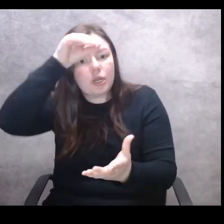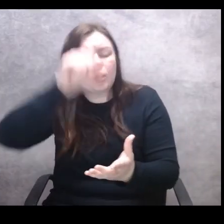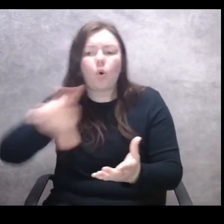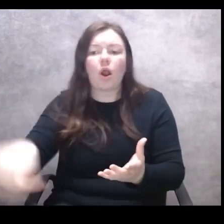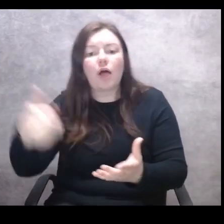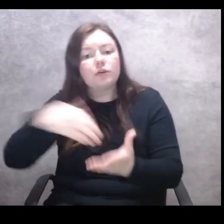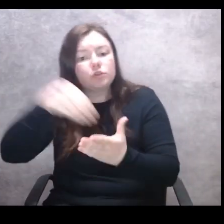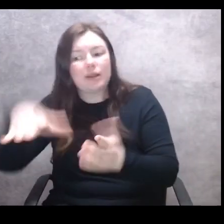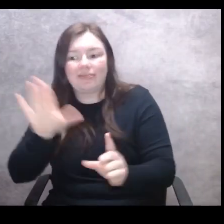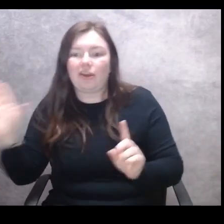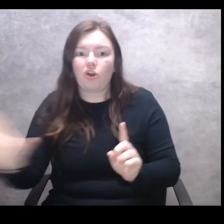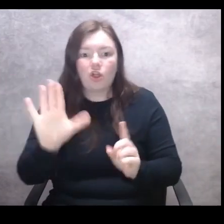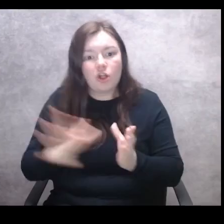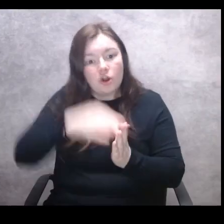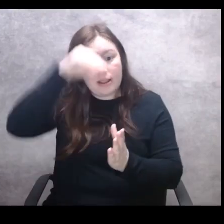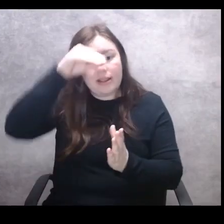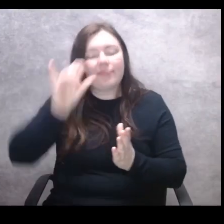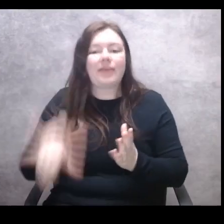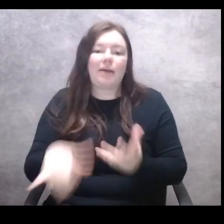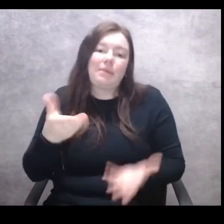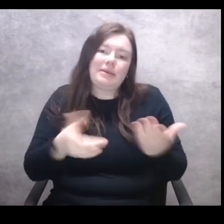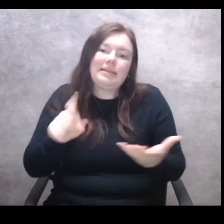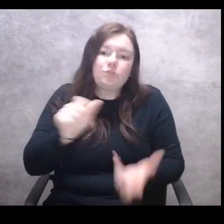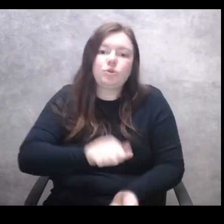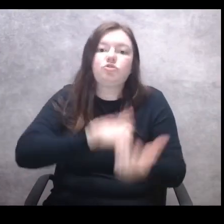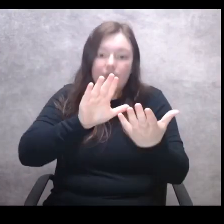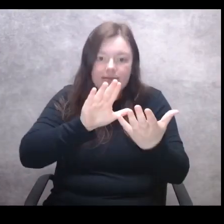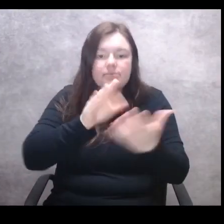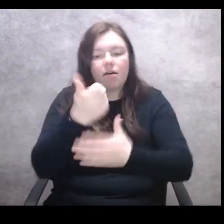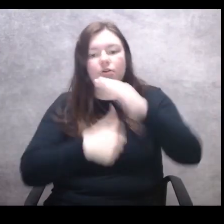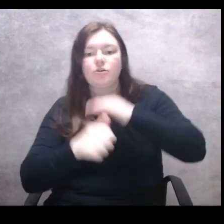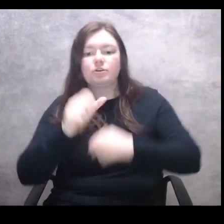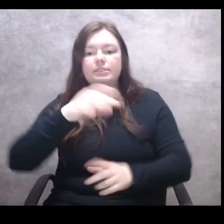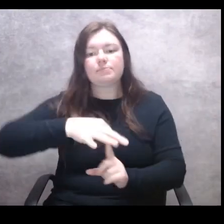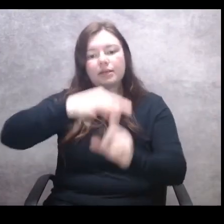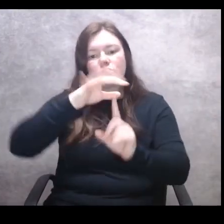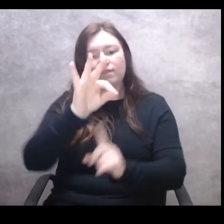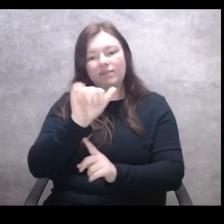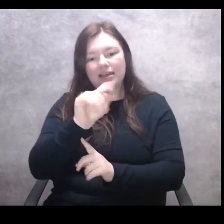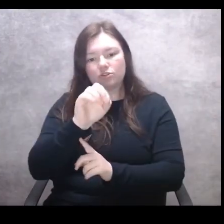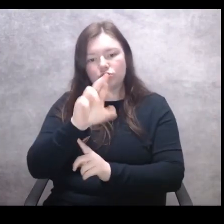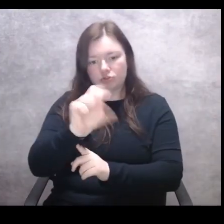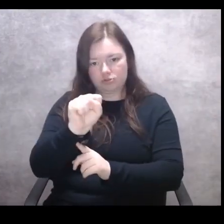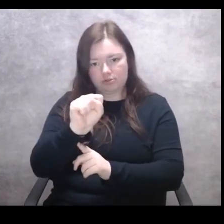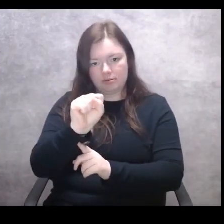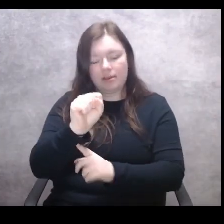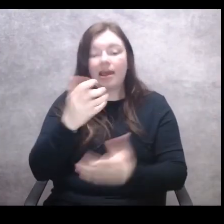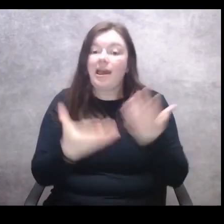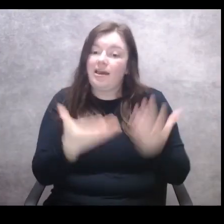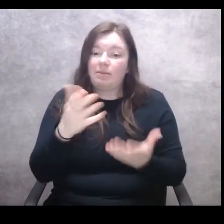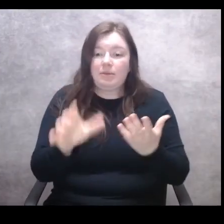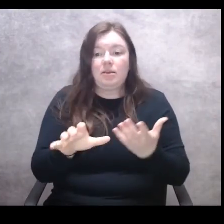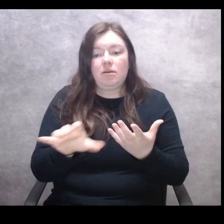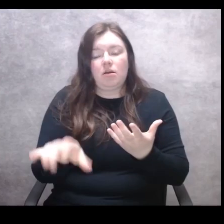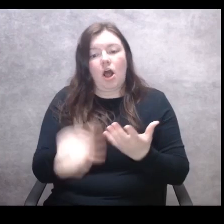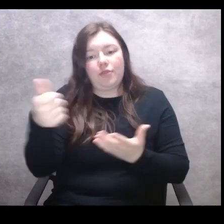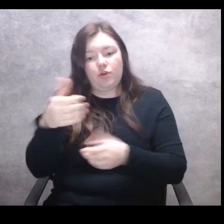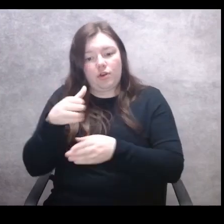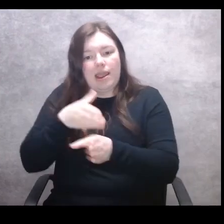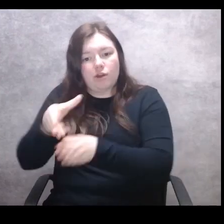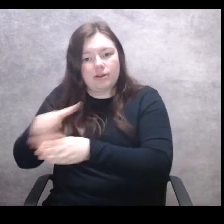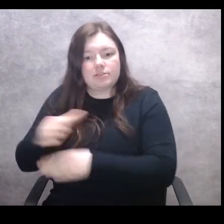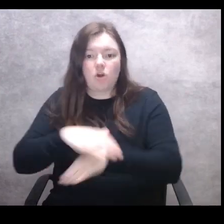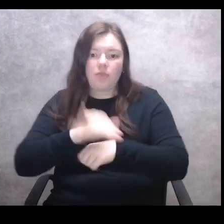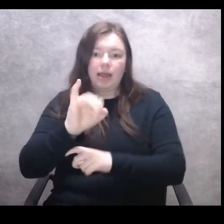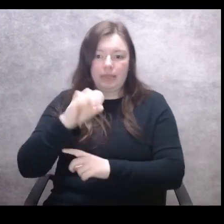others, then it may need to be addressed in the special factors of behavior and within other areas of the IEP.